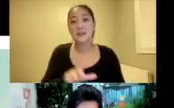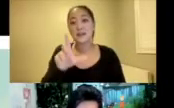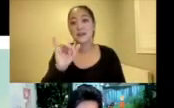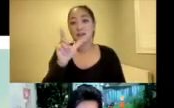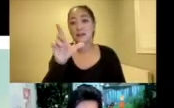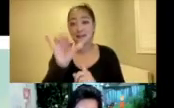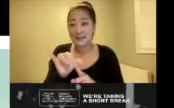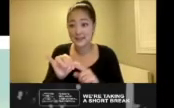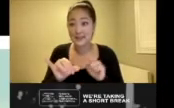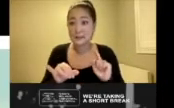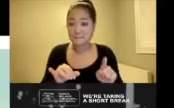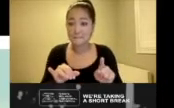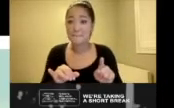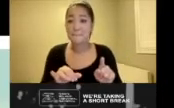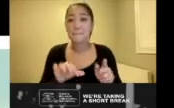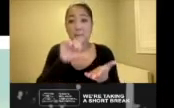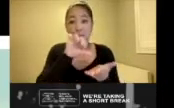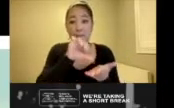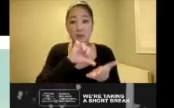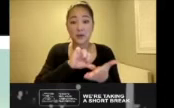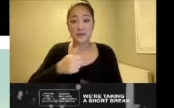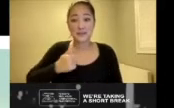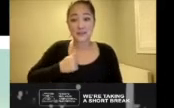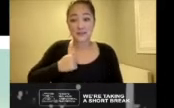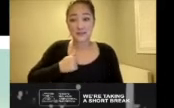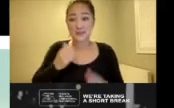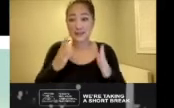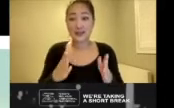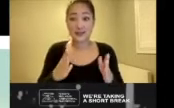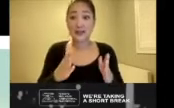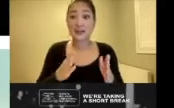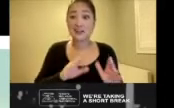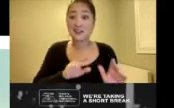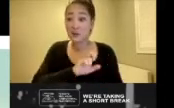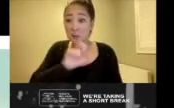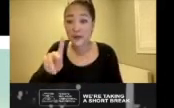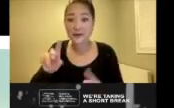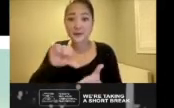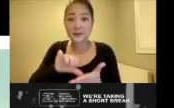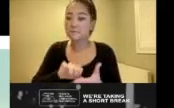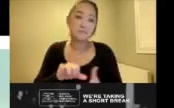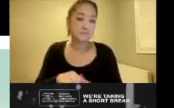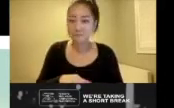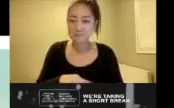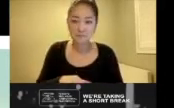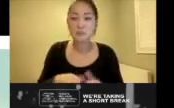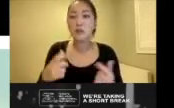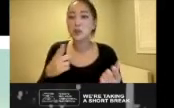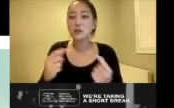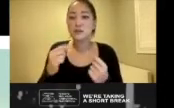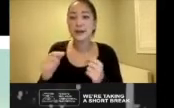is Iranian Canadian, she can't go back to Iran, and she does a virtual tour of Iran on